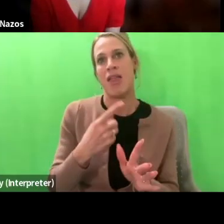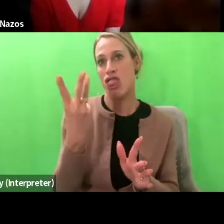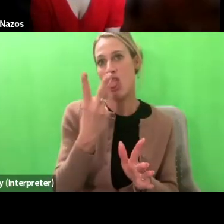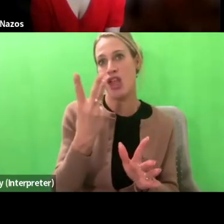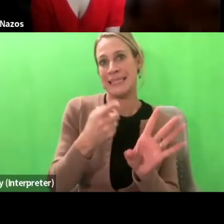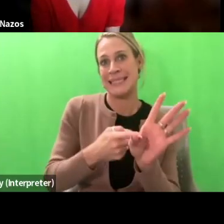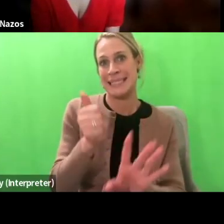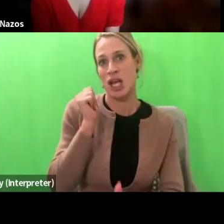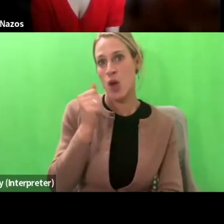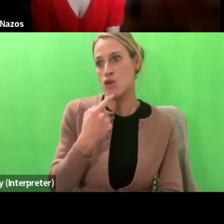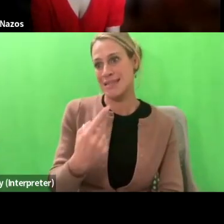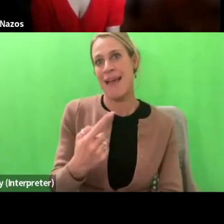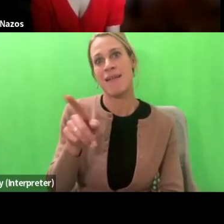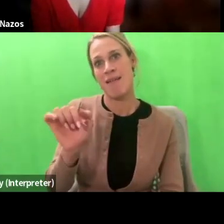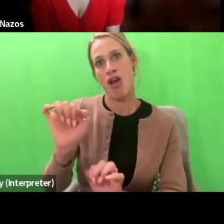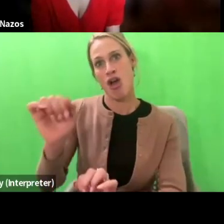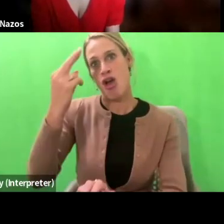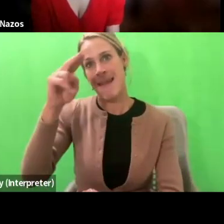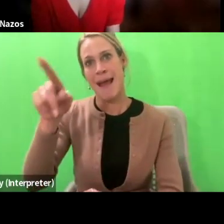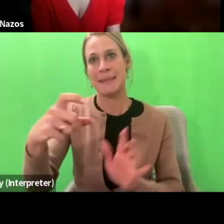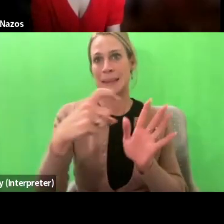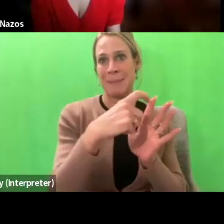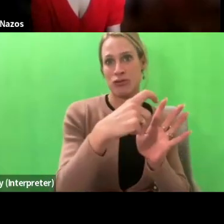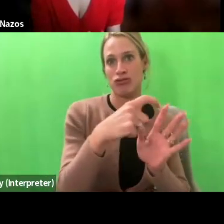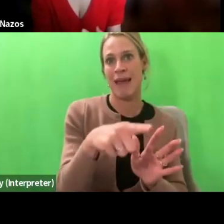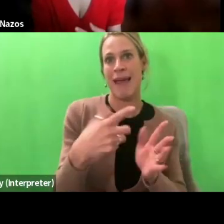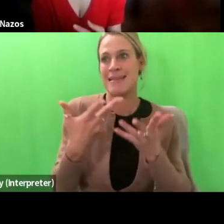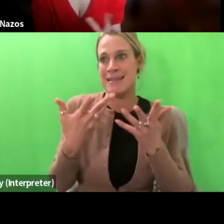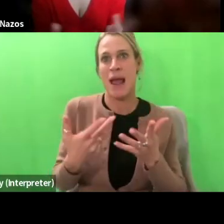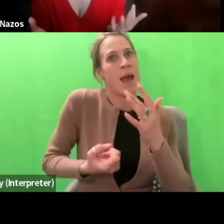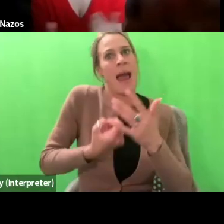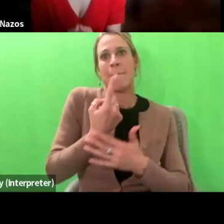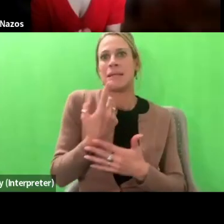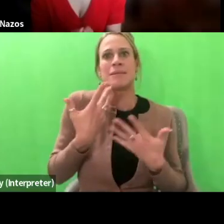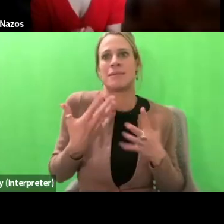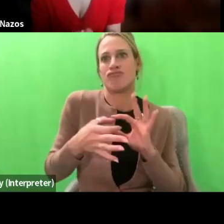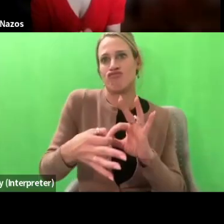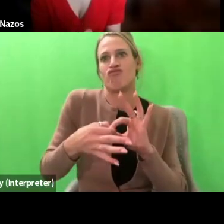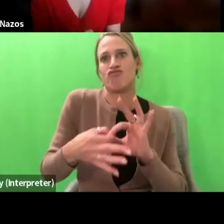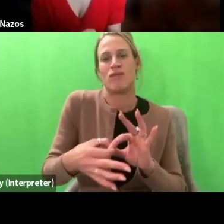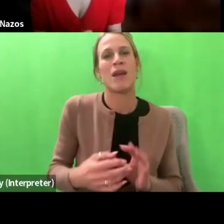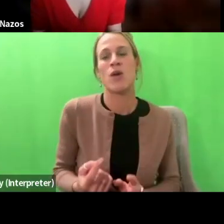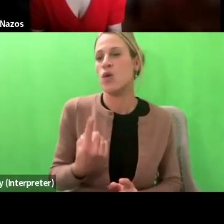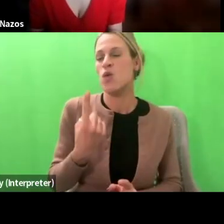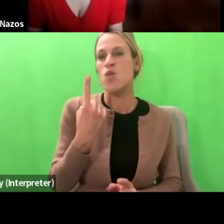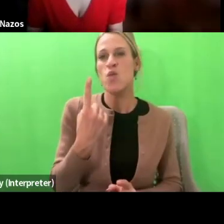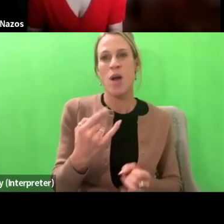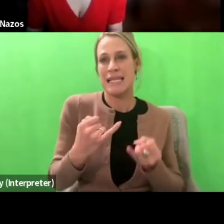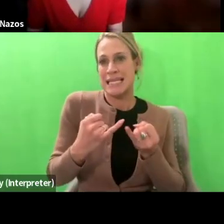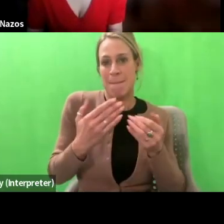ago. So it's pretty cool to see how it is that it happened. And yeah, what became a 1 semester